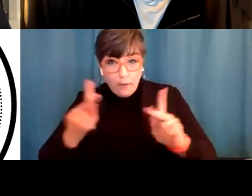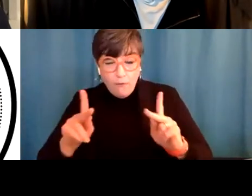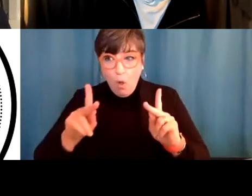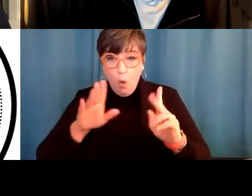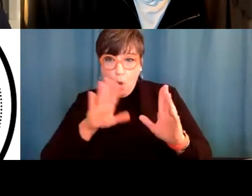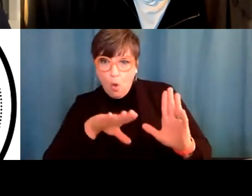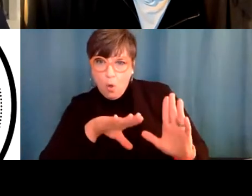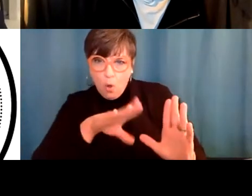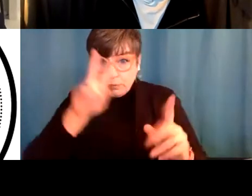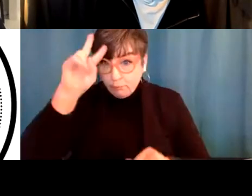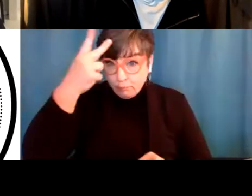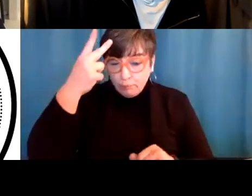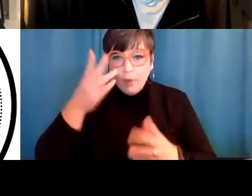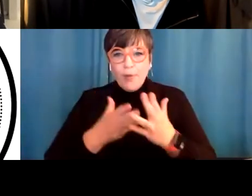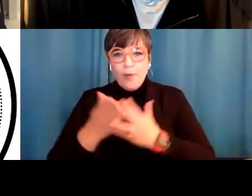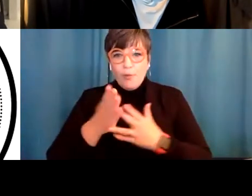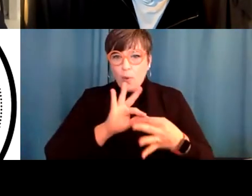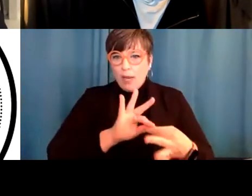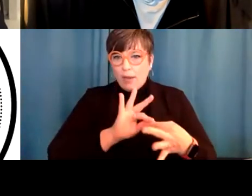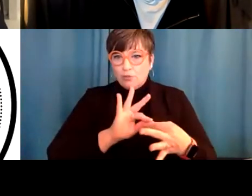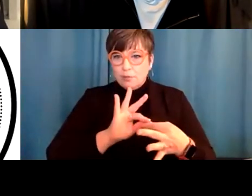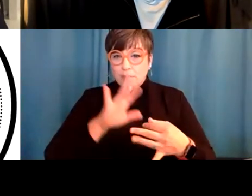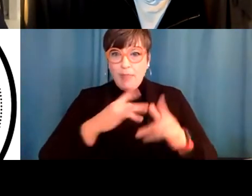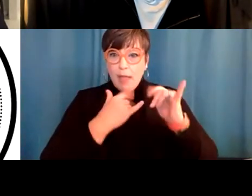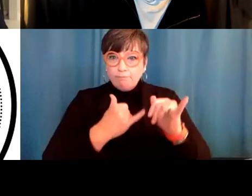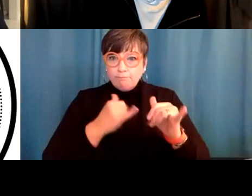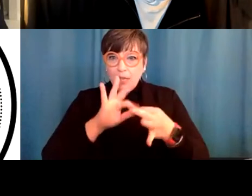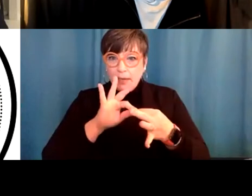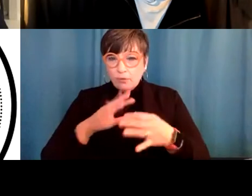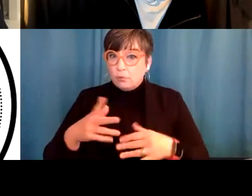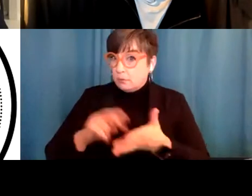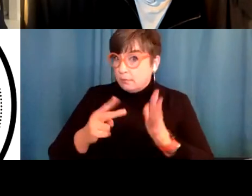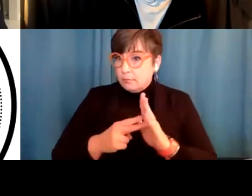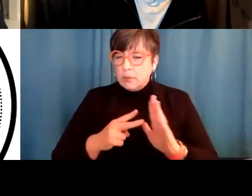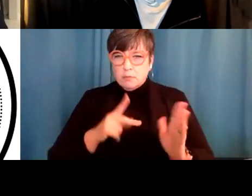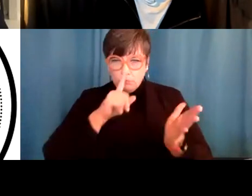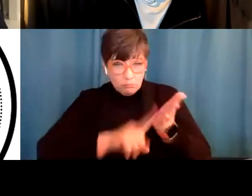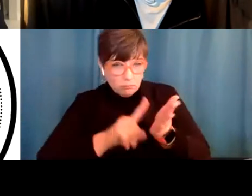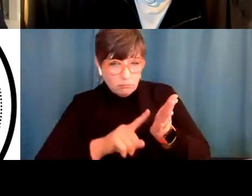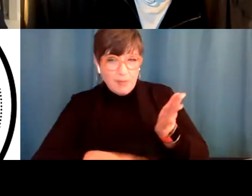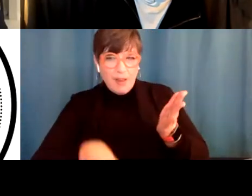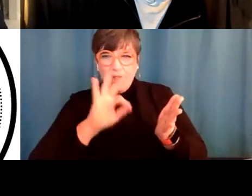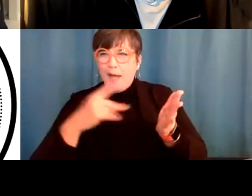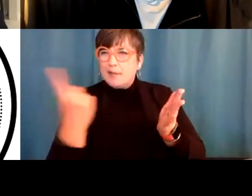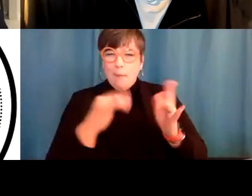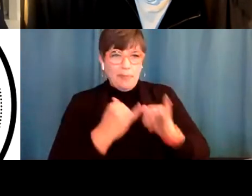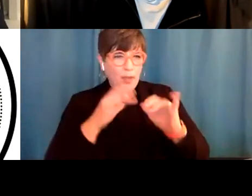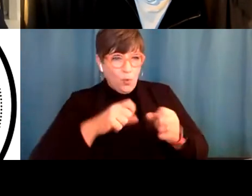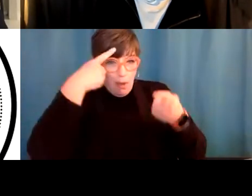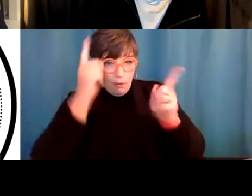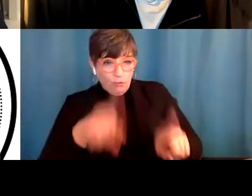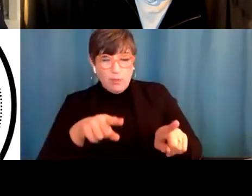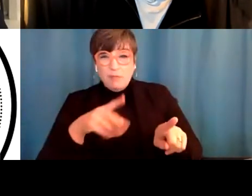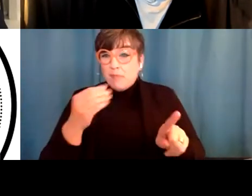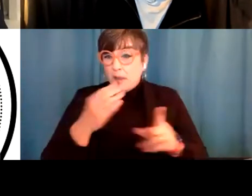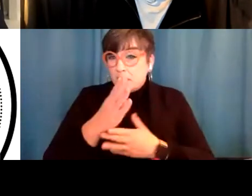is through a common connection. Right? Mm. So you find some common ground that you can all agree on. In some ways, you